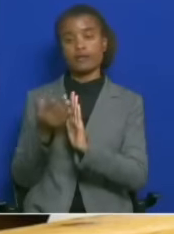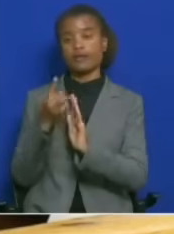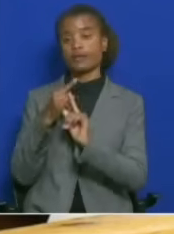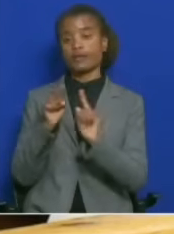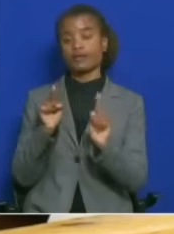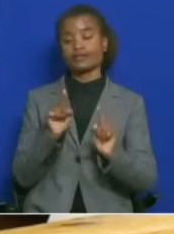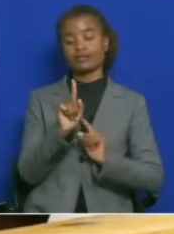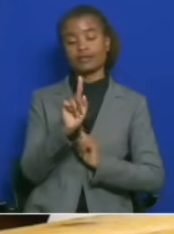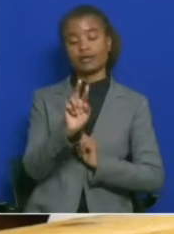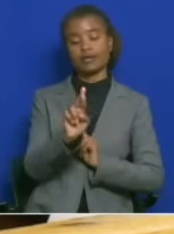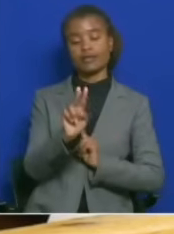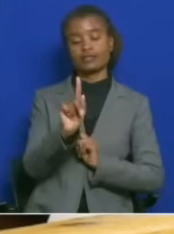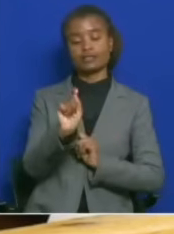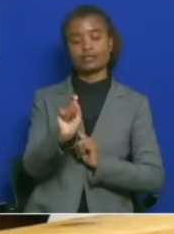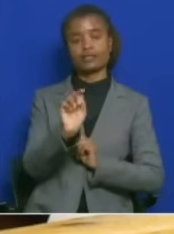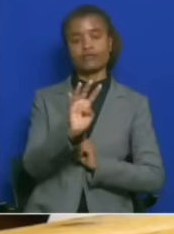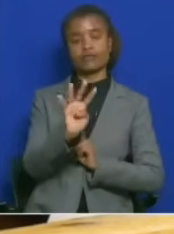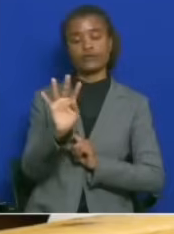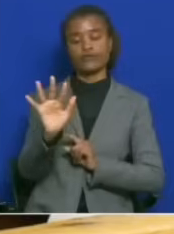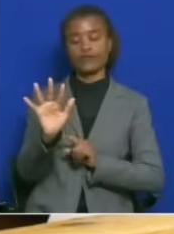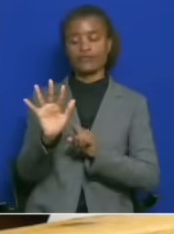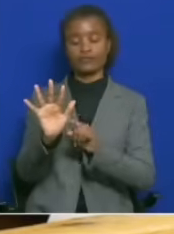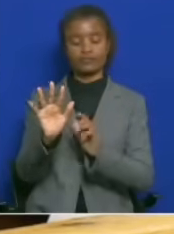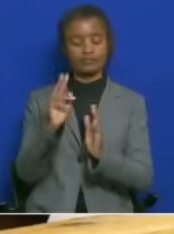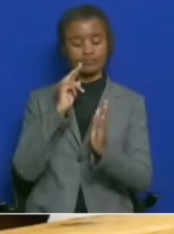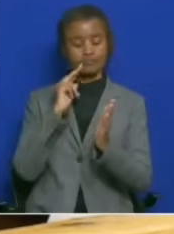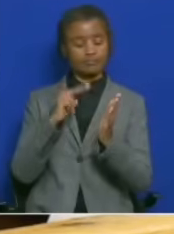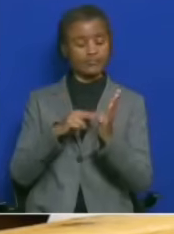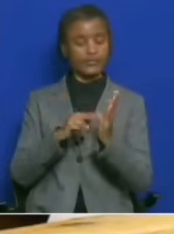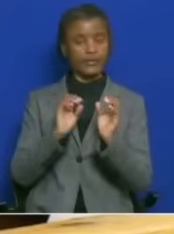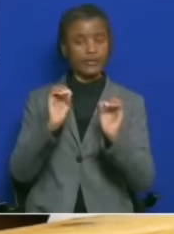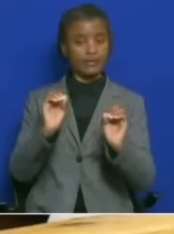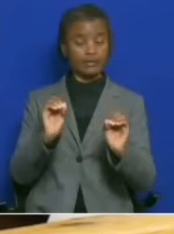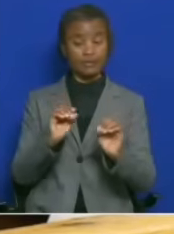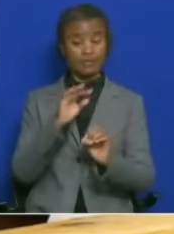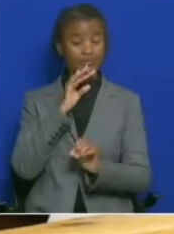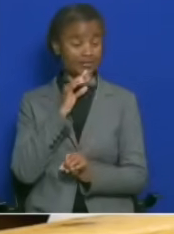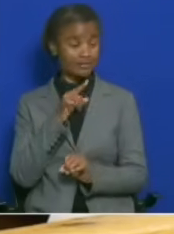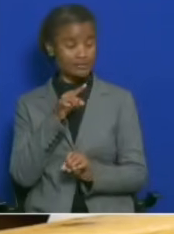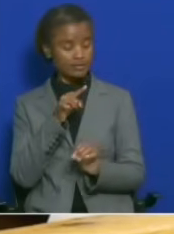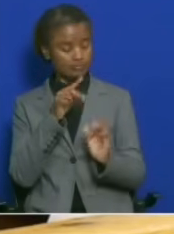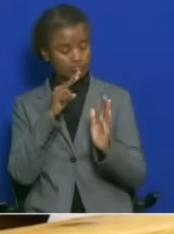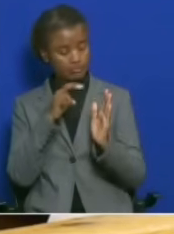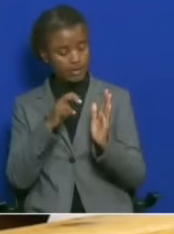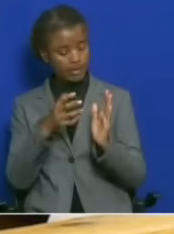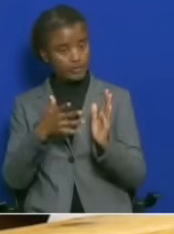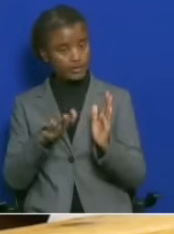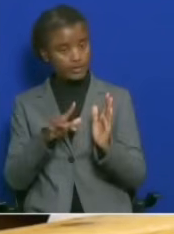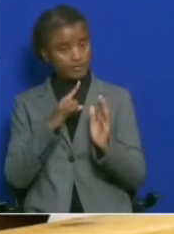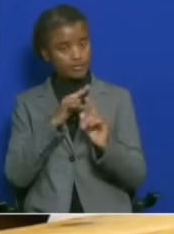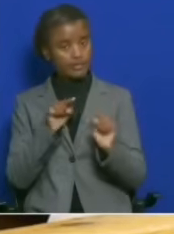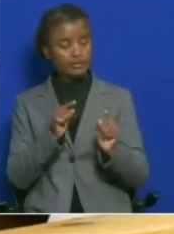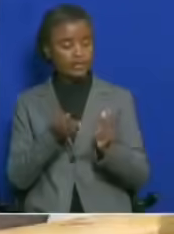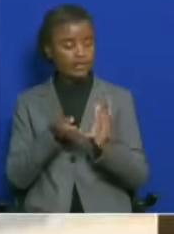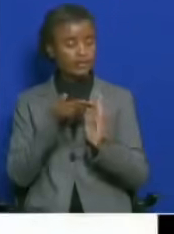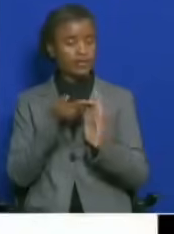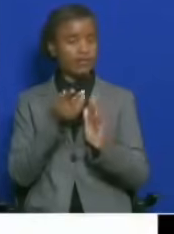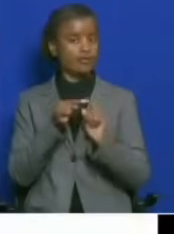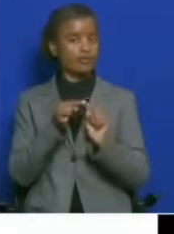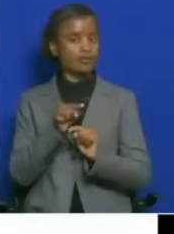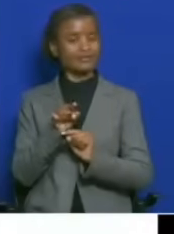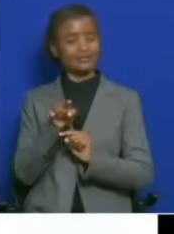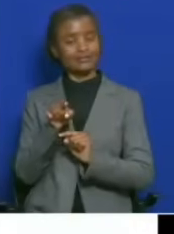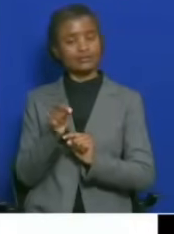had a look, but there's still nothing on the RT45 contract. The response from General Khan is, I will try to call our